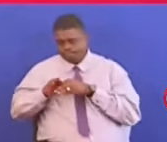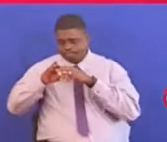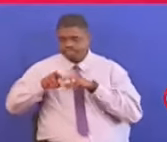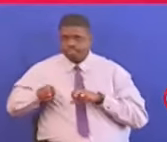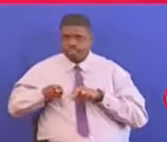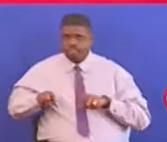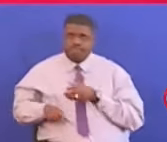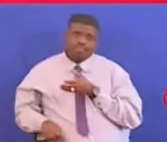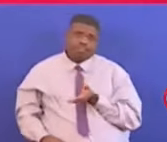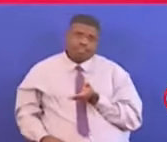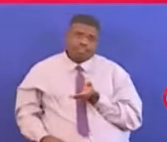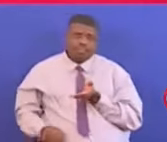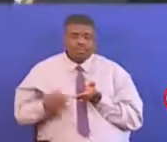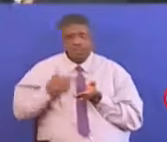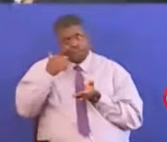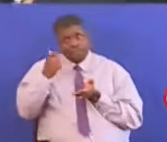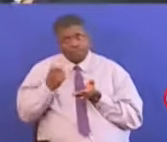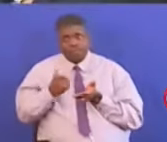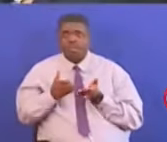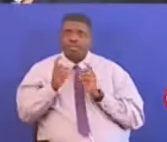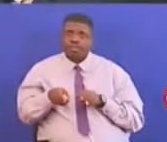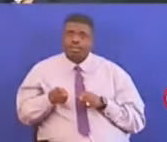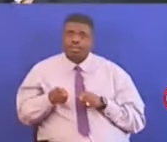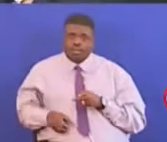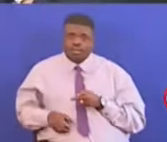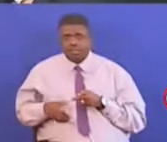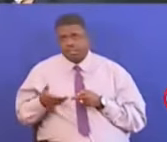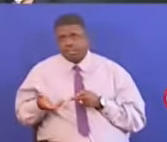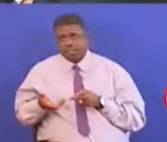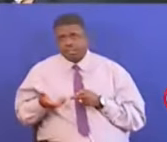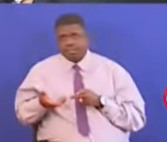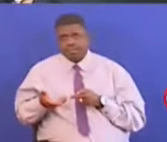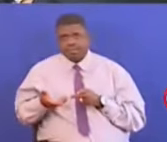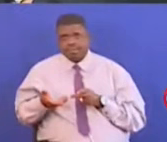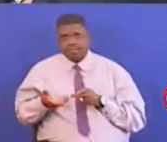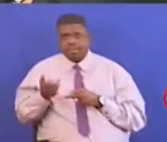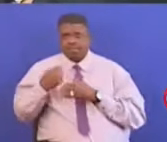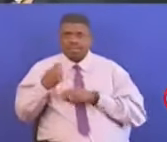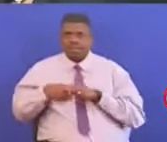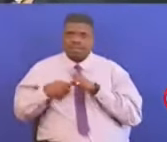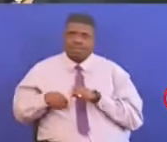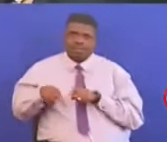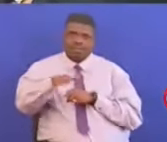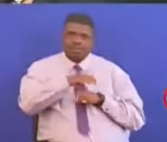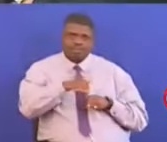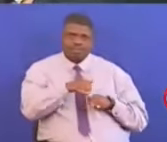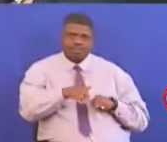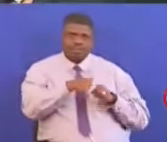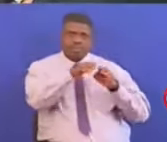cultural dynamics, I believe I have all the skills that it takes to navigate in that particular